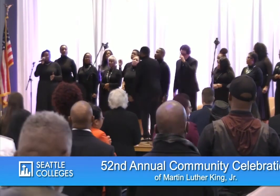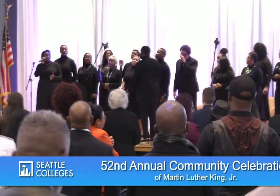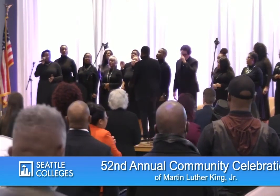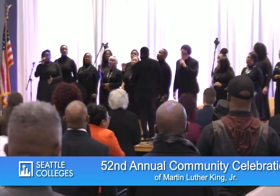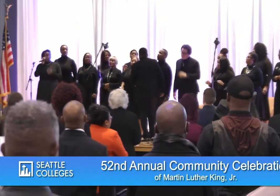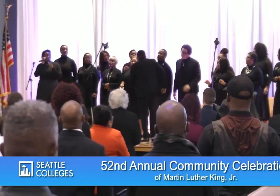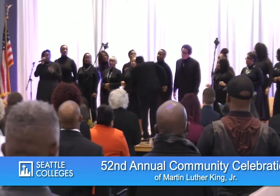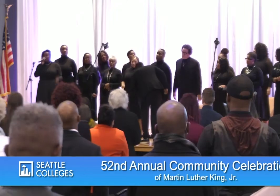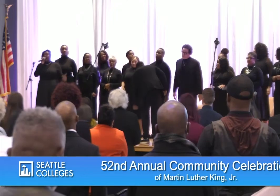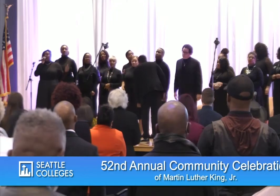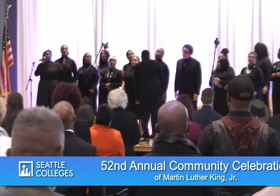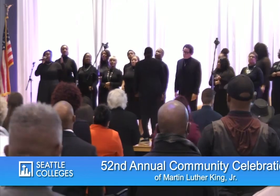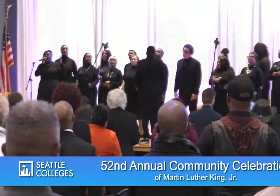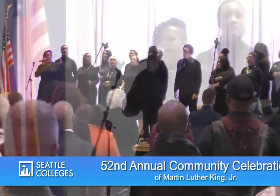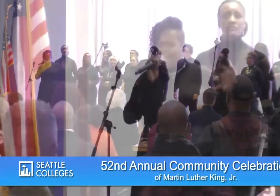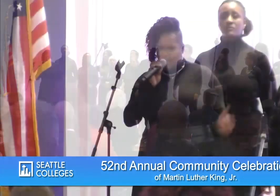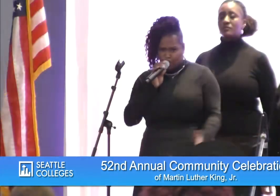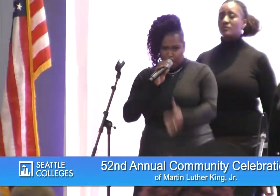Facing the